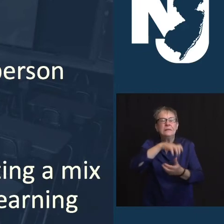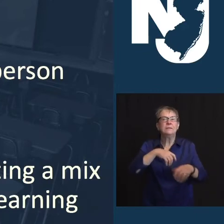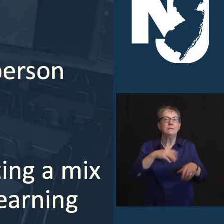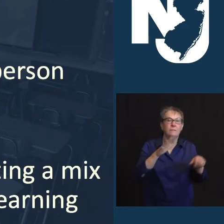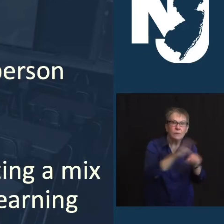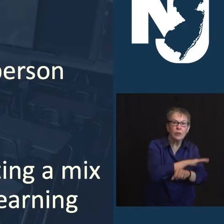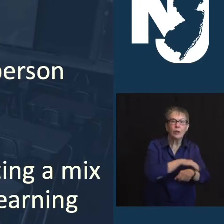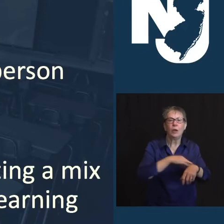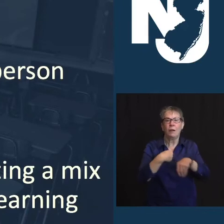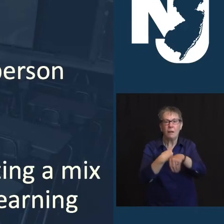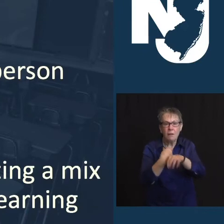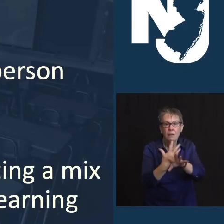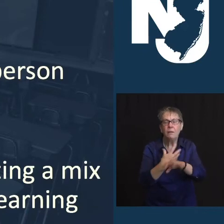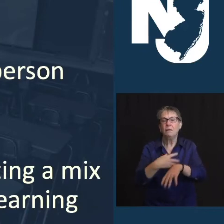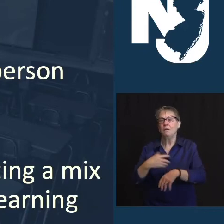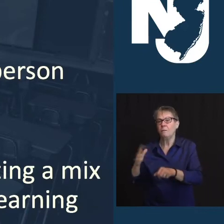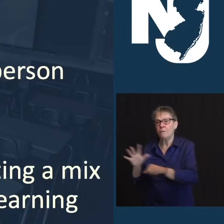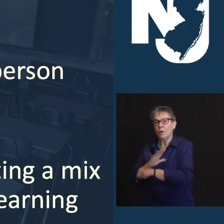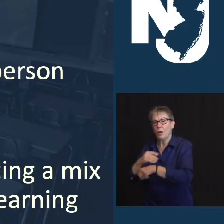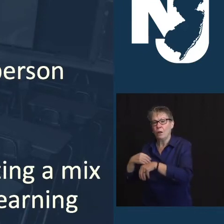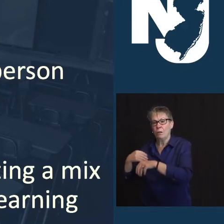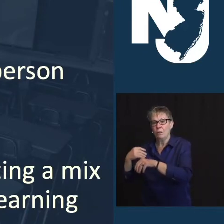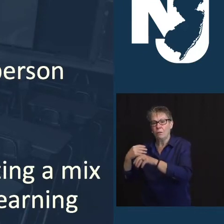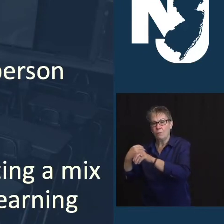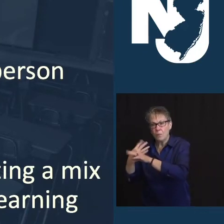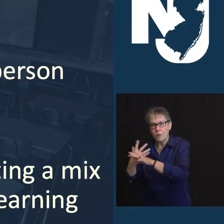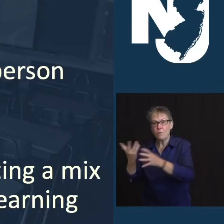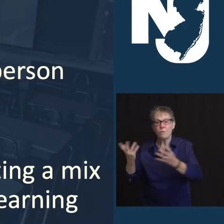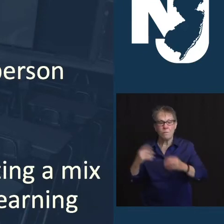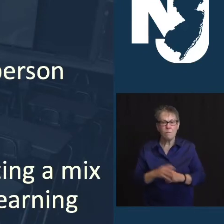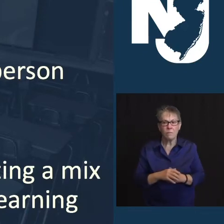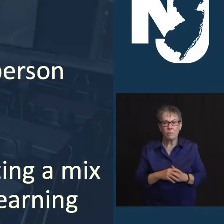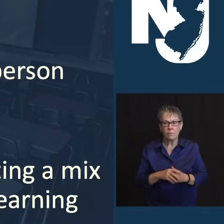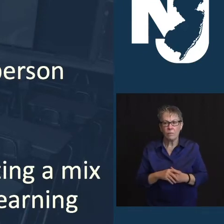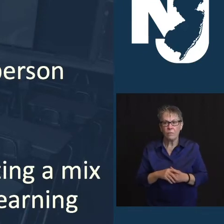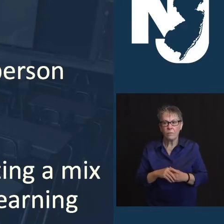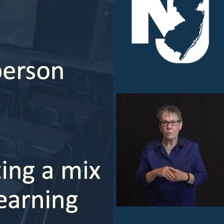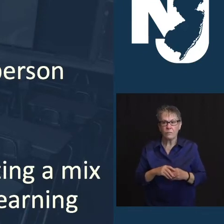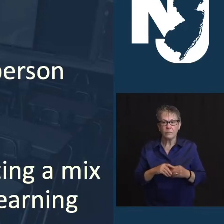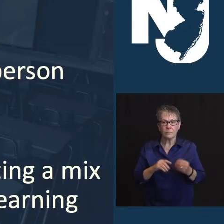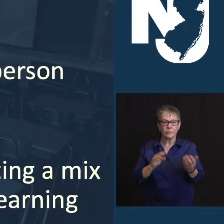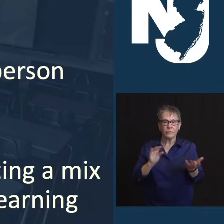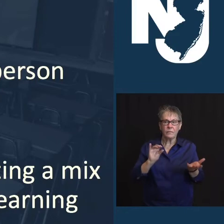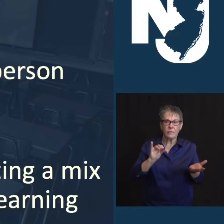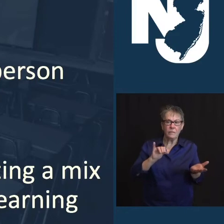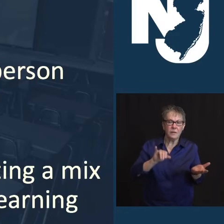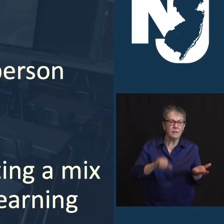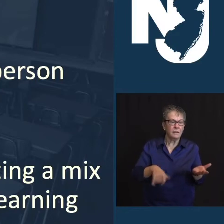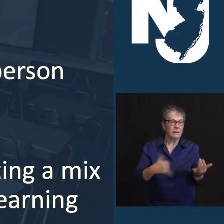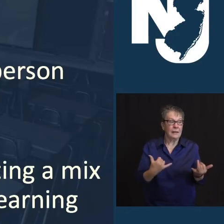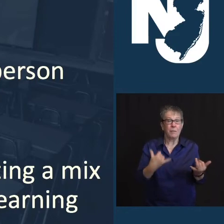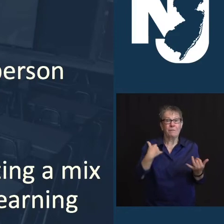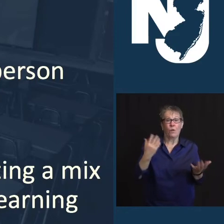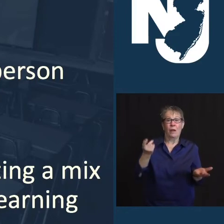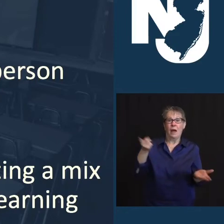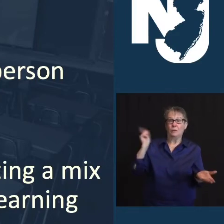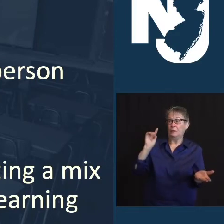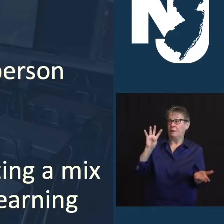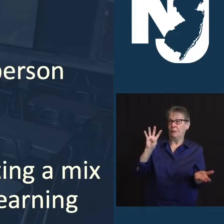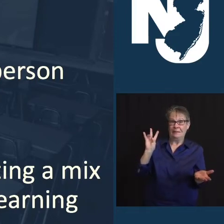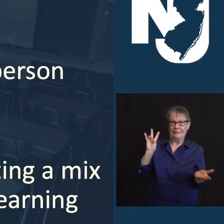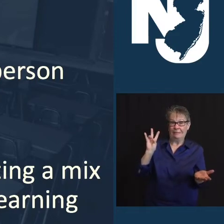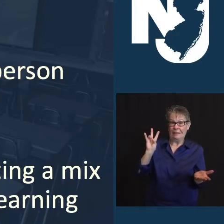across buildings, and this is down from 47 at the start of 2021. So we are grateful to